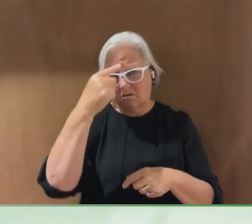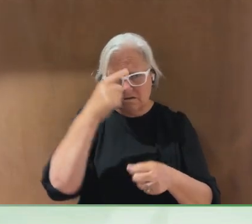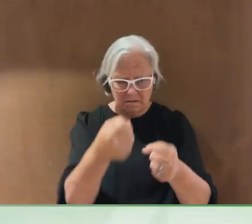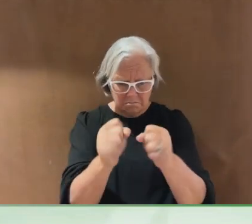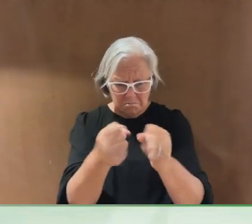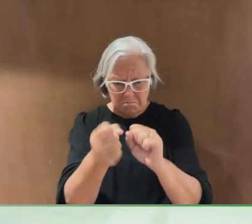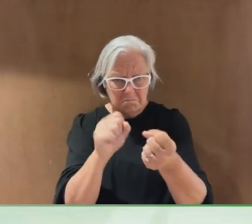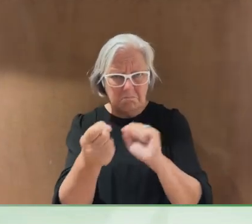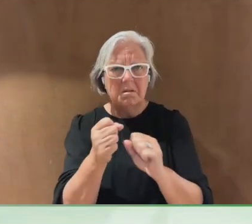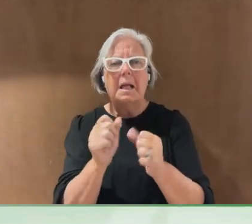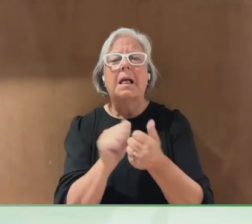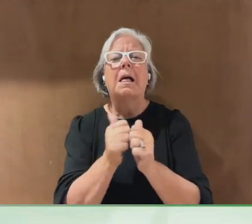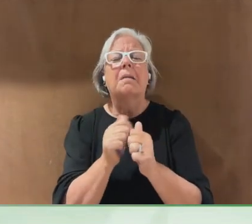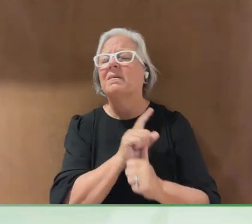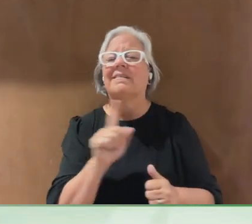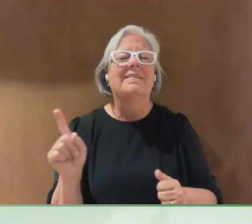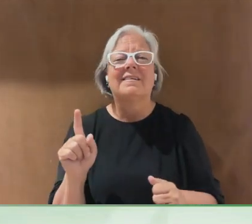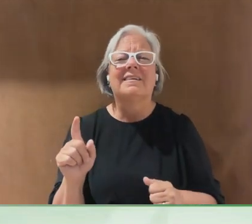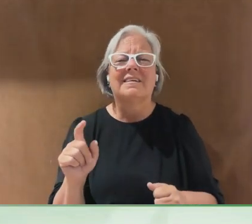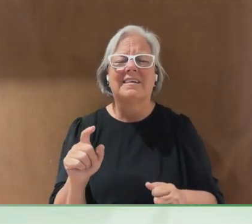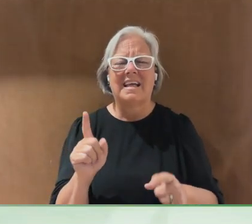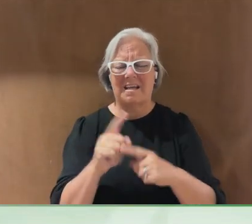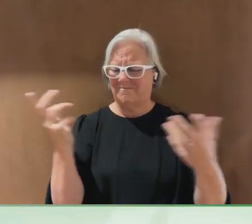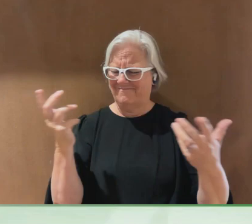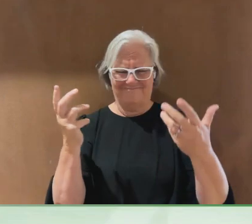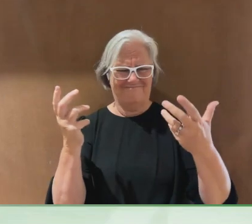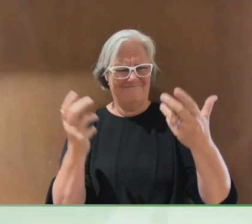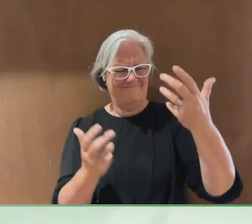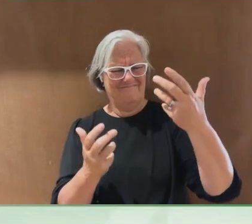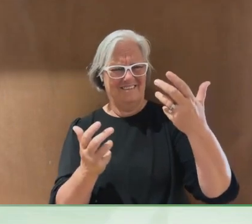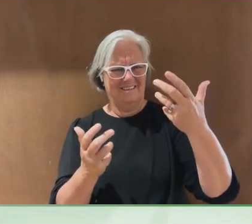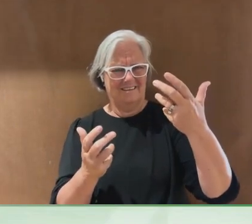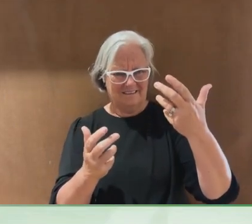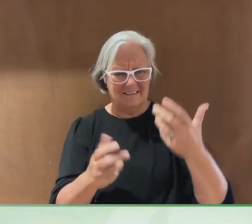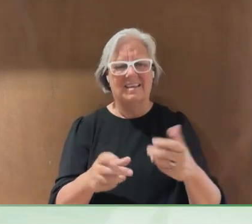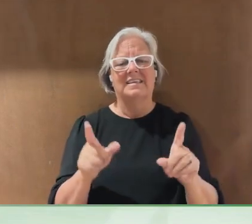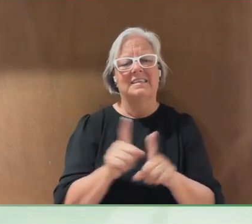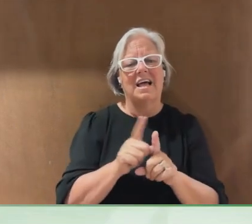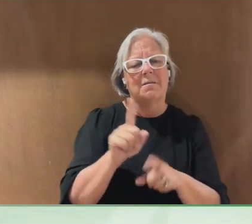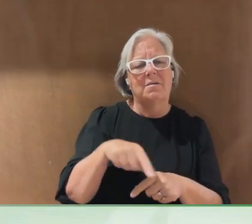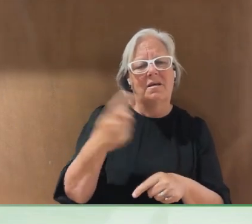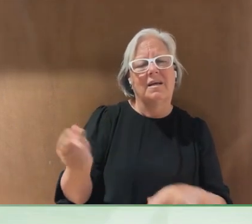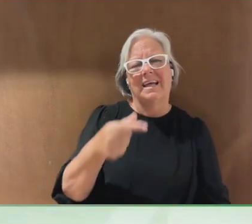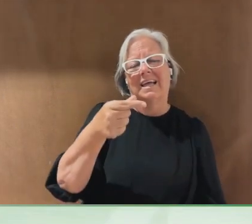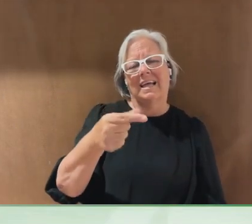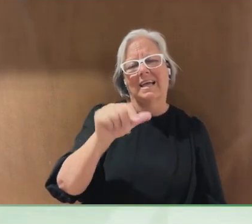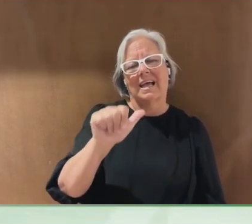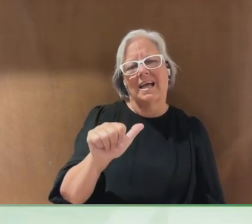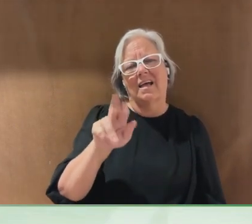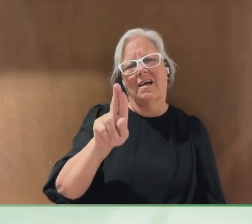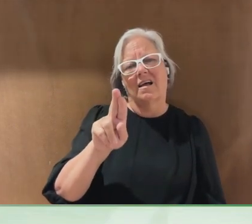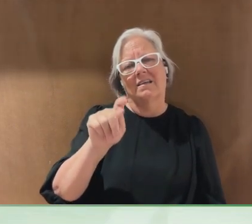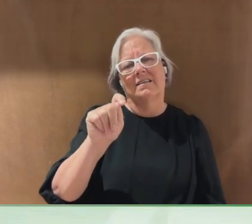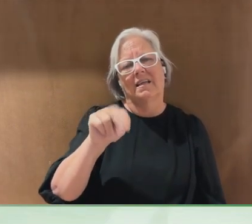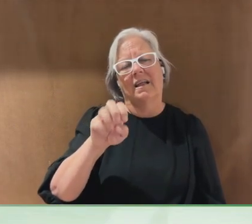a fundamental mismatch here. And we see that with the Gartner report saying 34% of new hires in the large